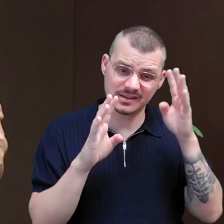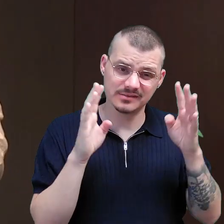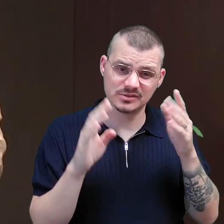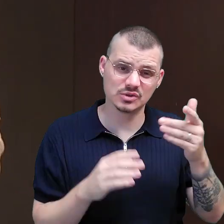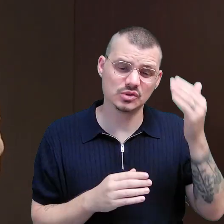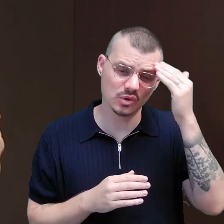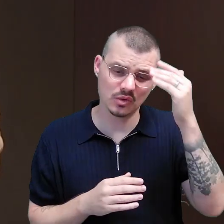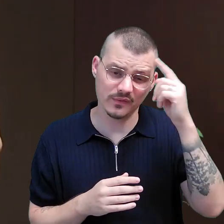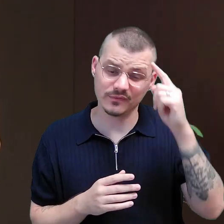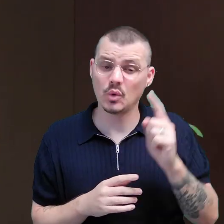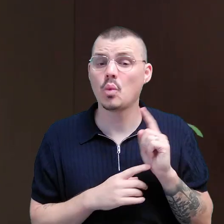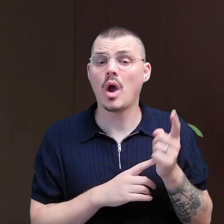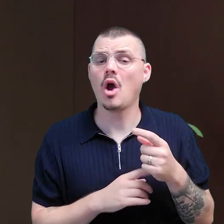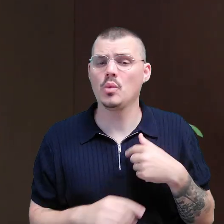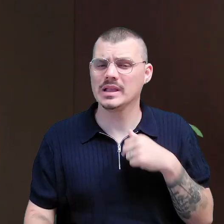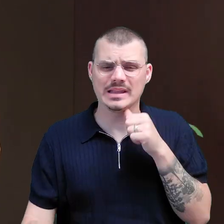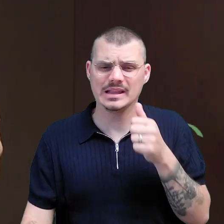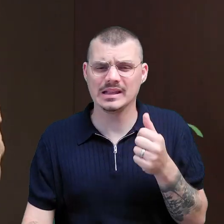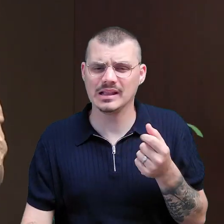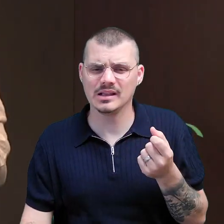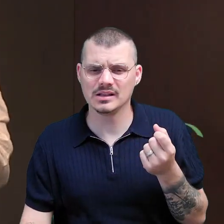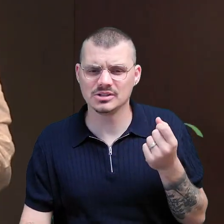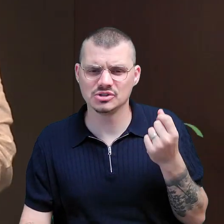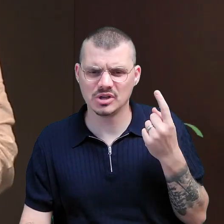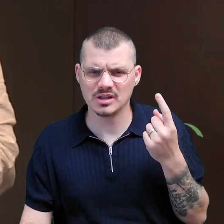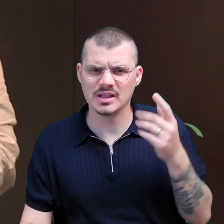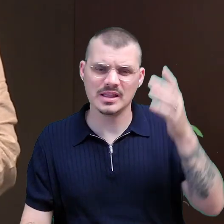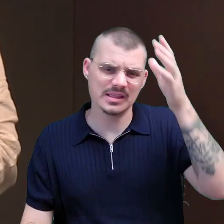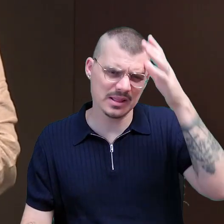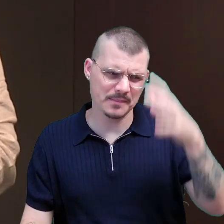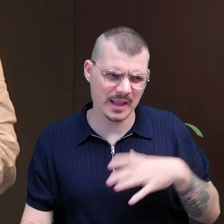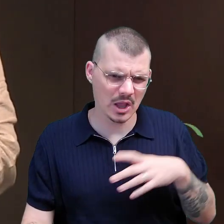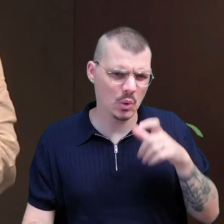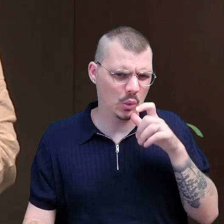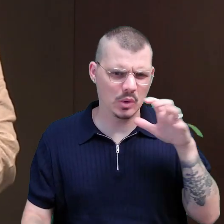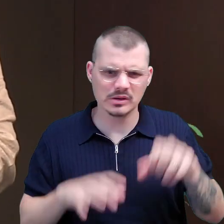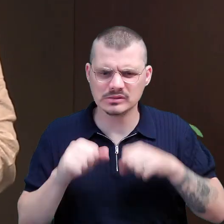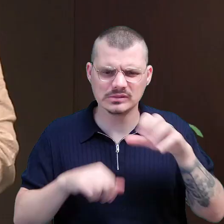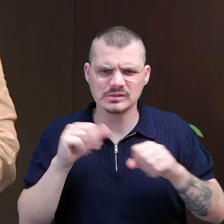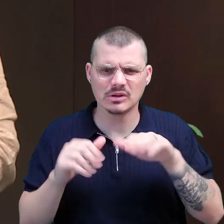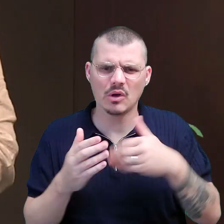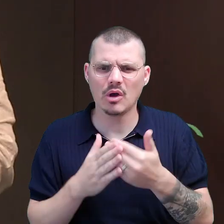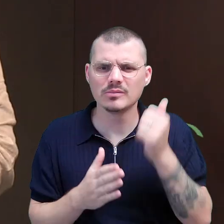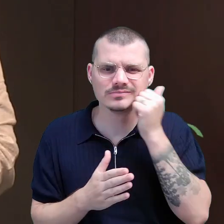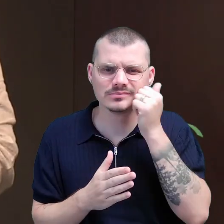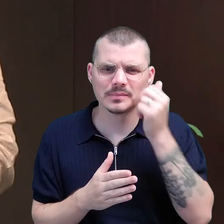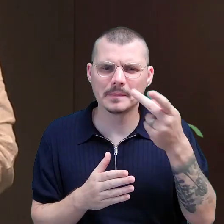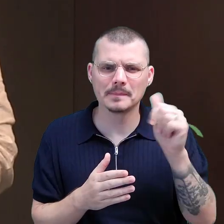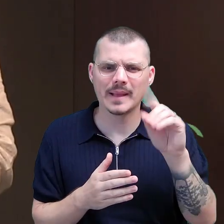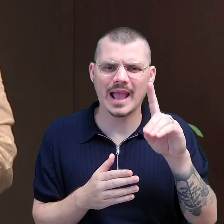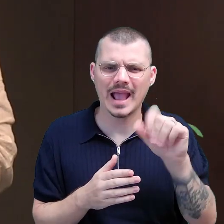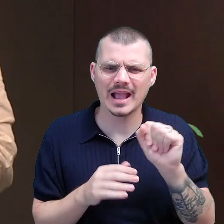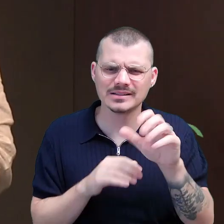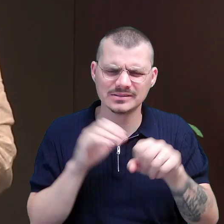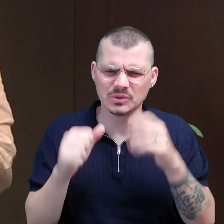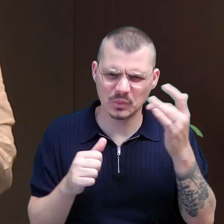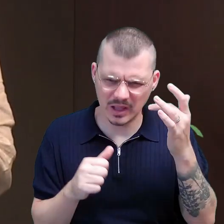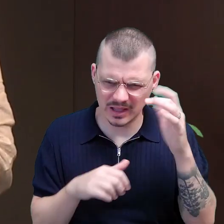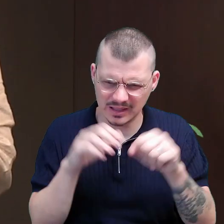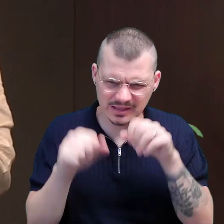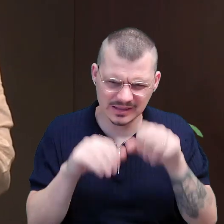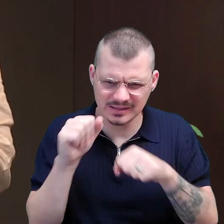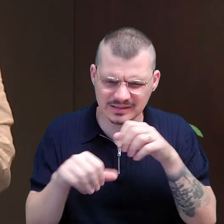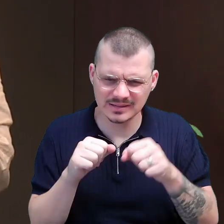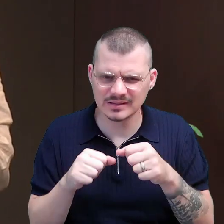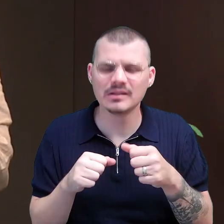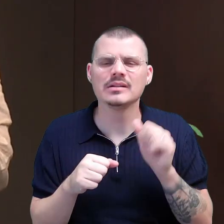inventive. For a while we didn't quite understand the men that were raiding the sanitary pad part of